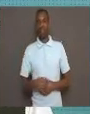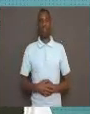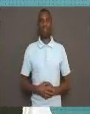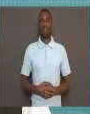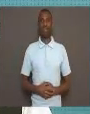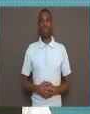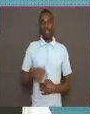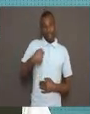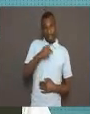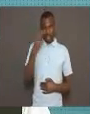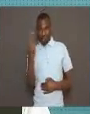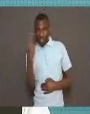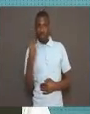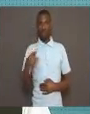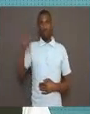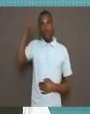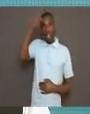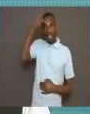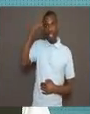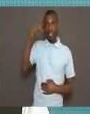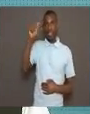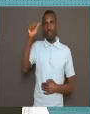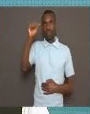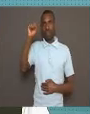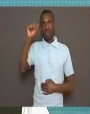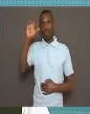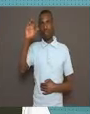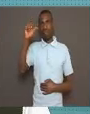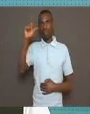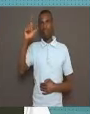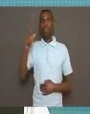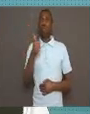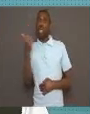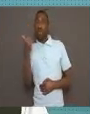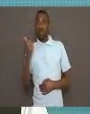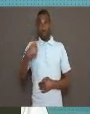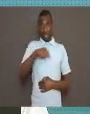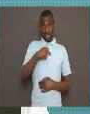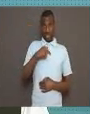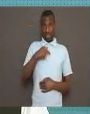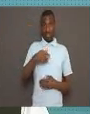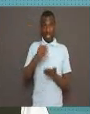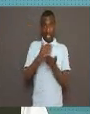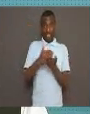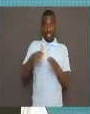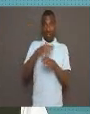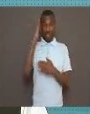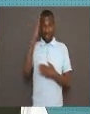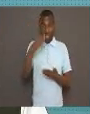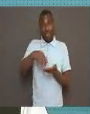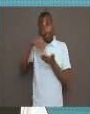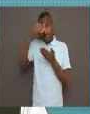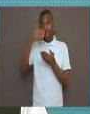We will be using pascals in some of our lessons in the future, so